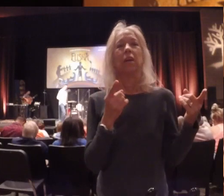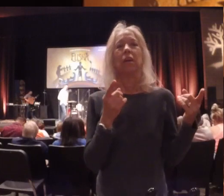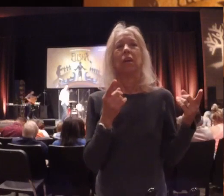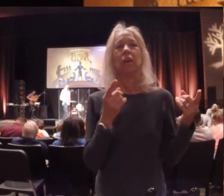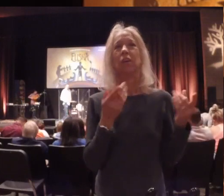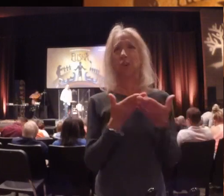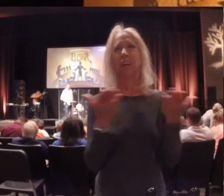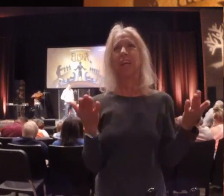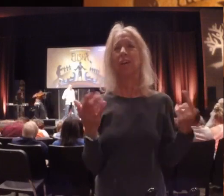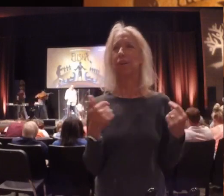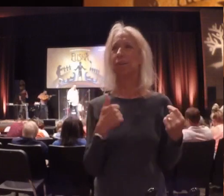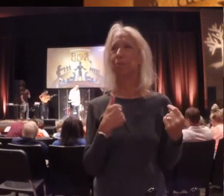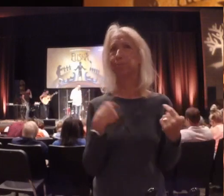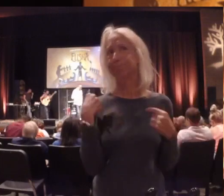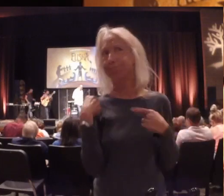Maybe you're here this morning, and